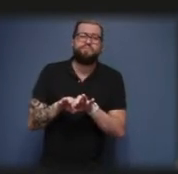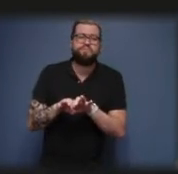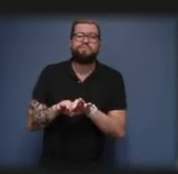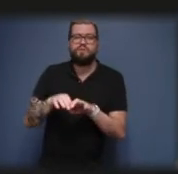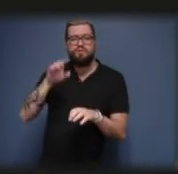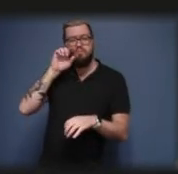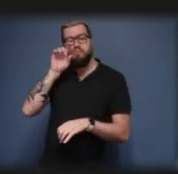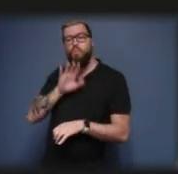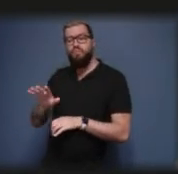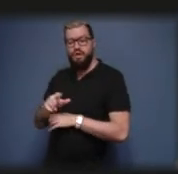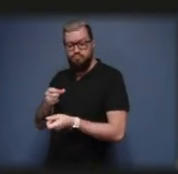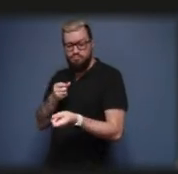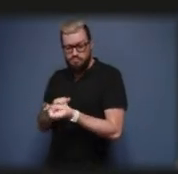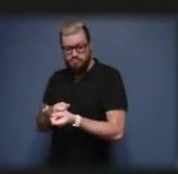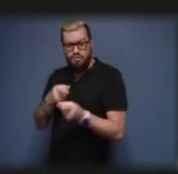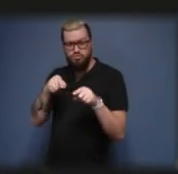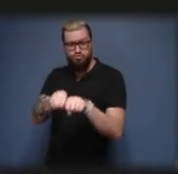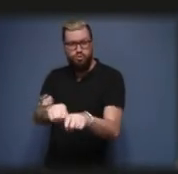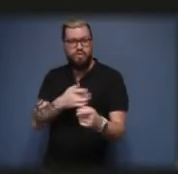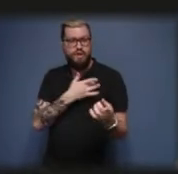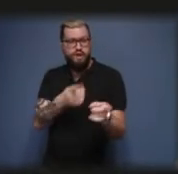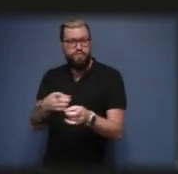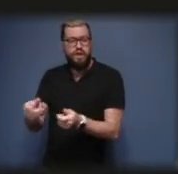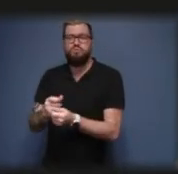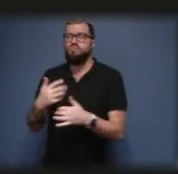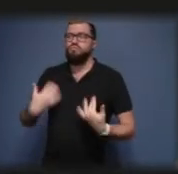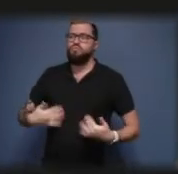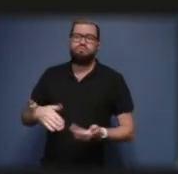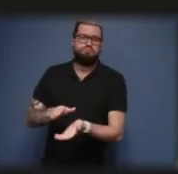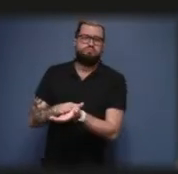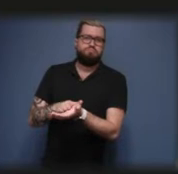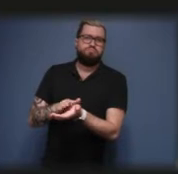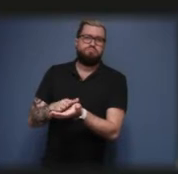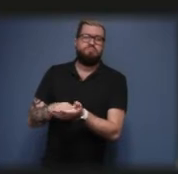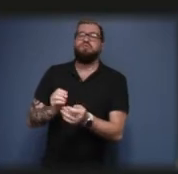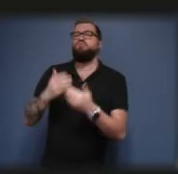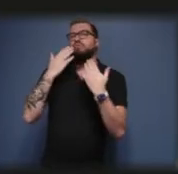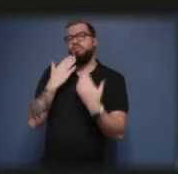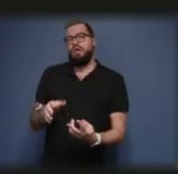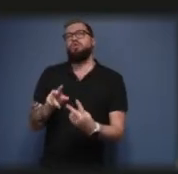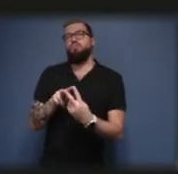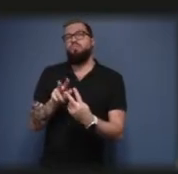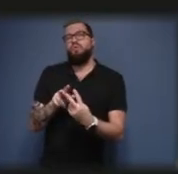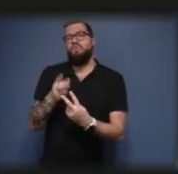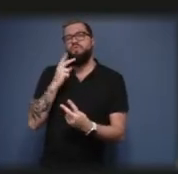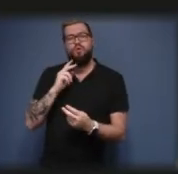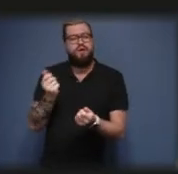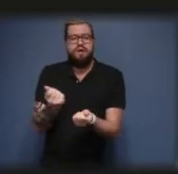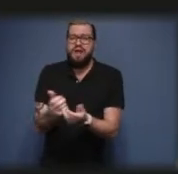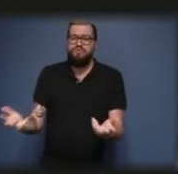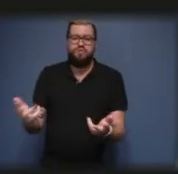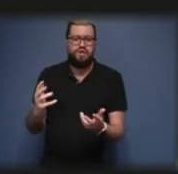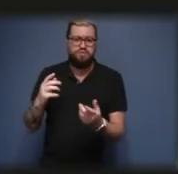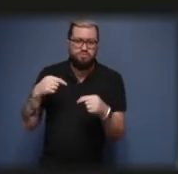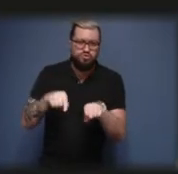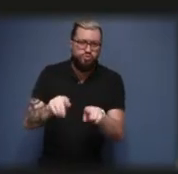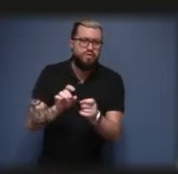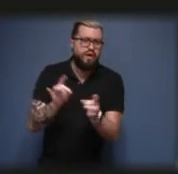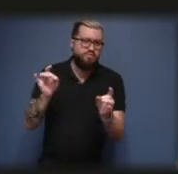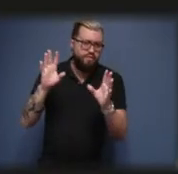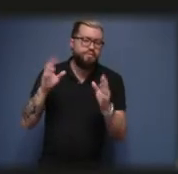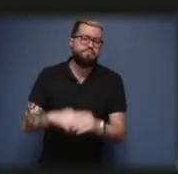to the incident resolution was admirable. So thank you both for everything you did during that